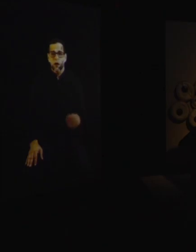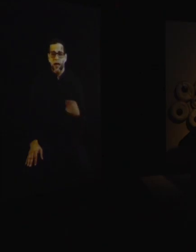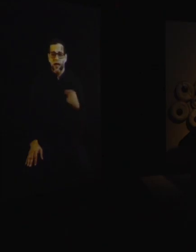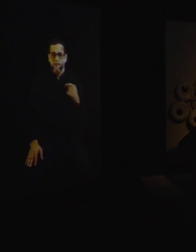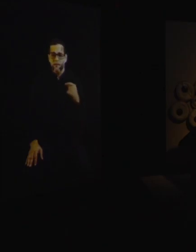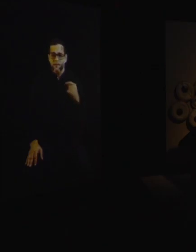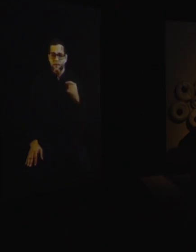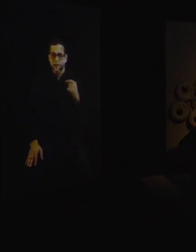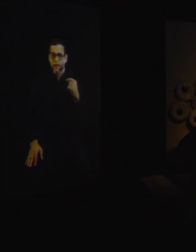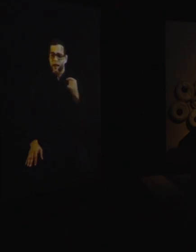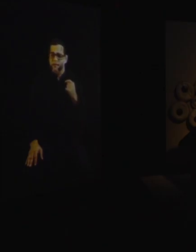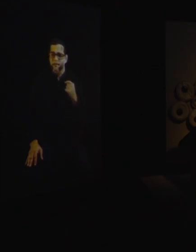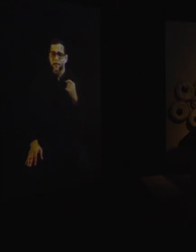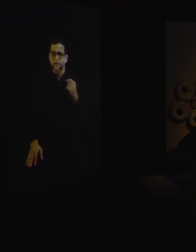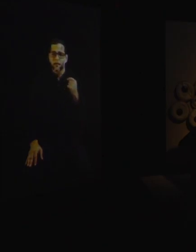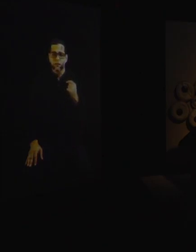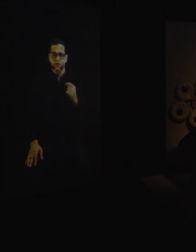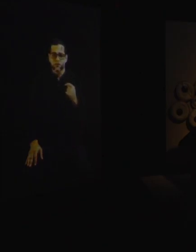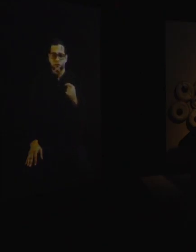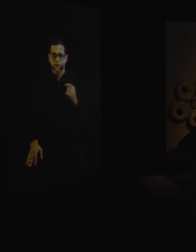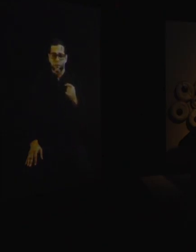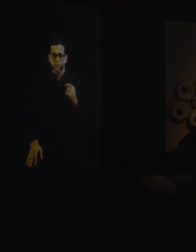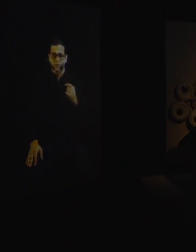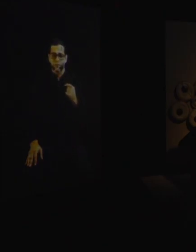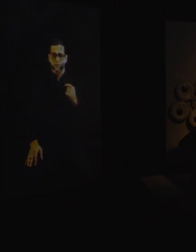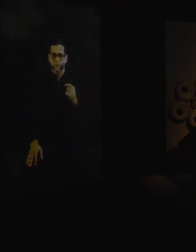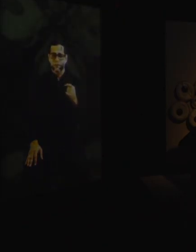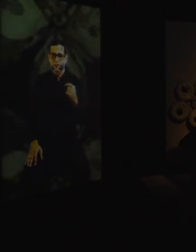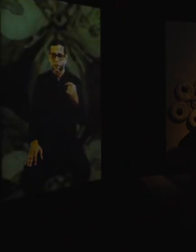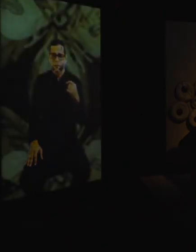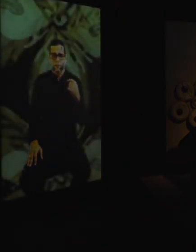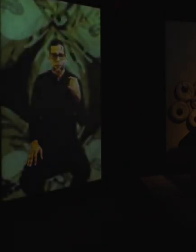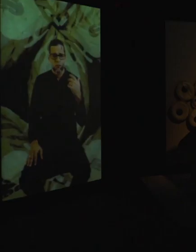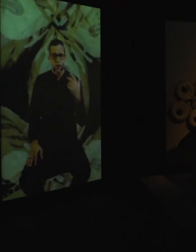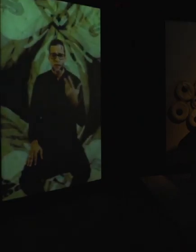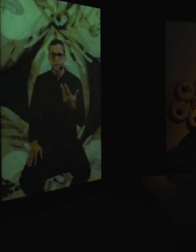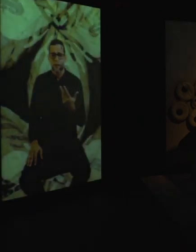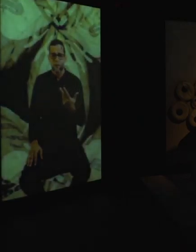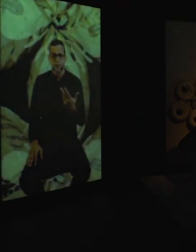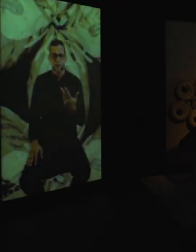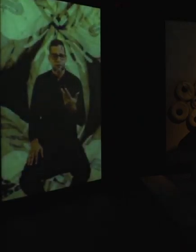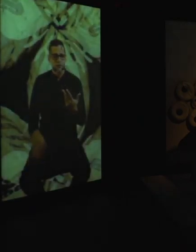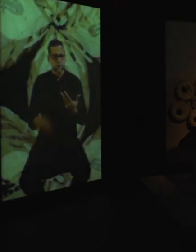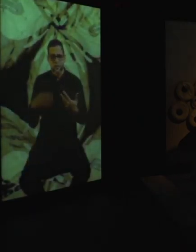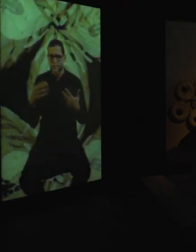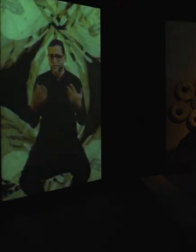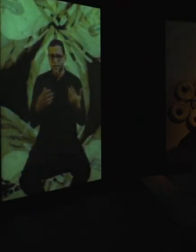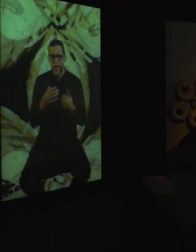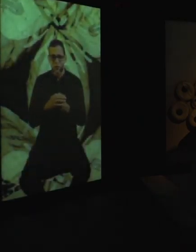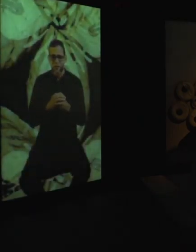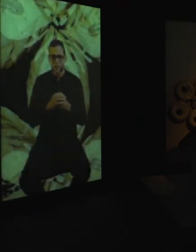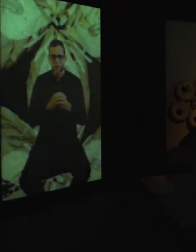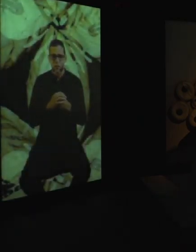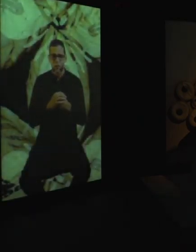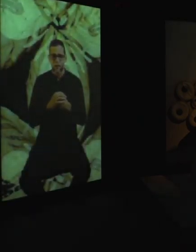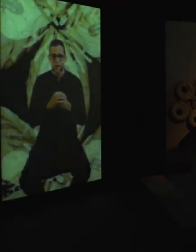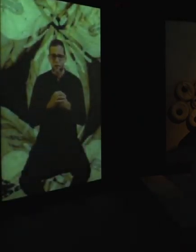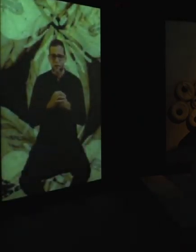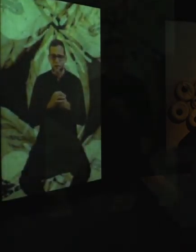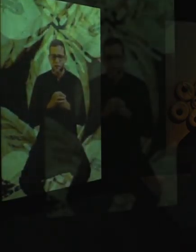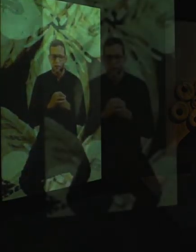Now I have these isolated images from him. Some random memories, certain ones stick out more